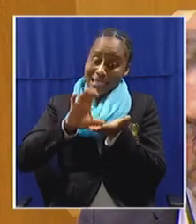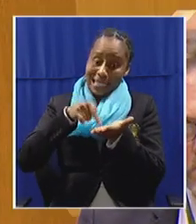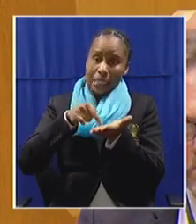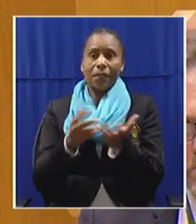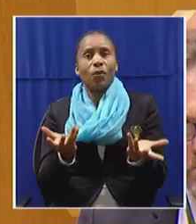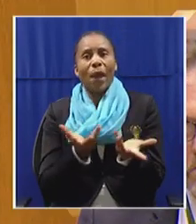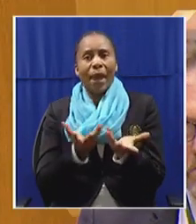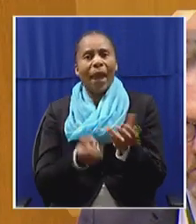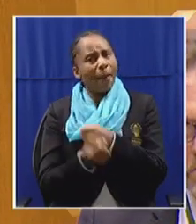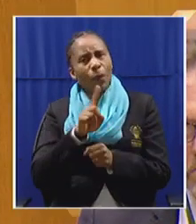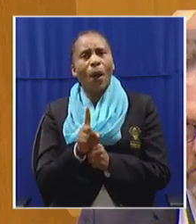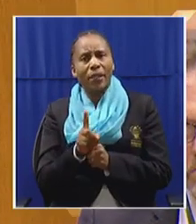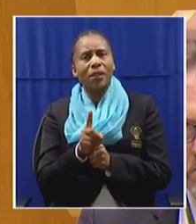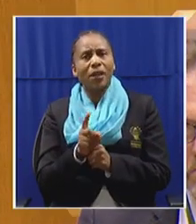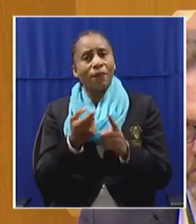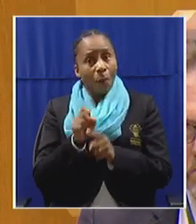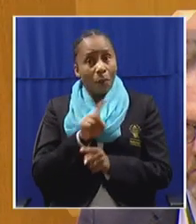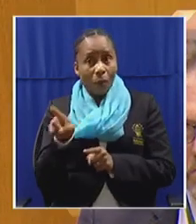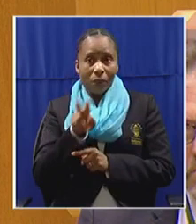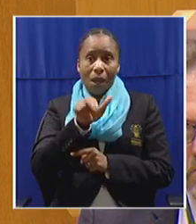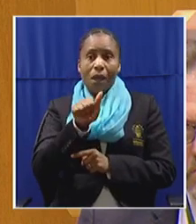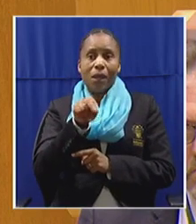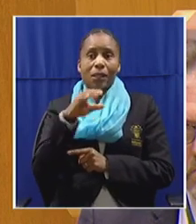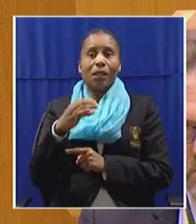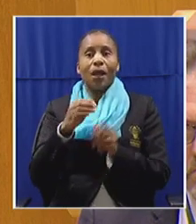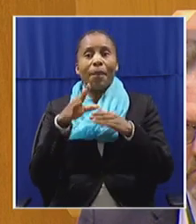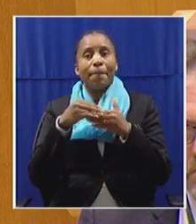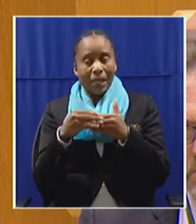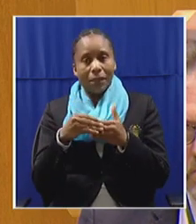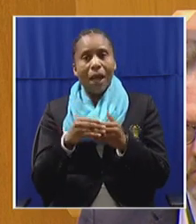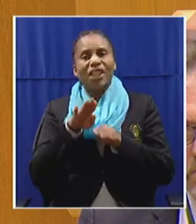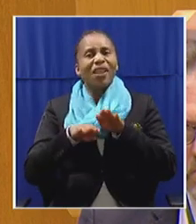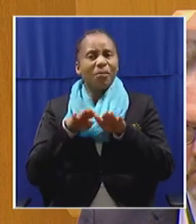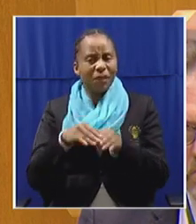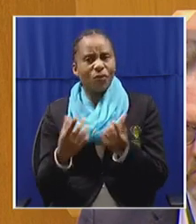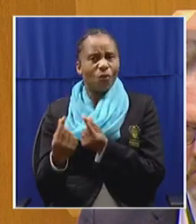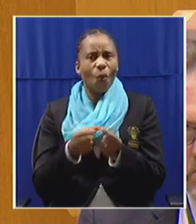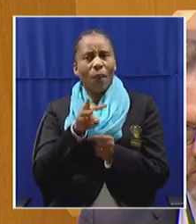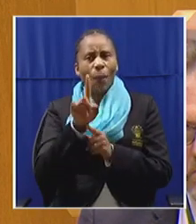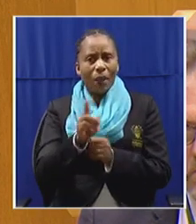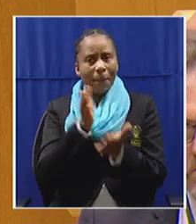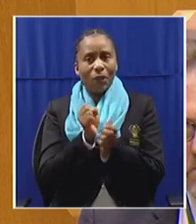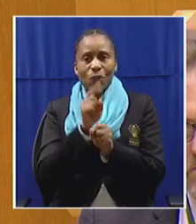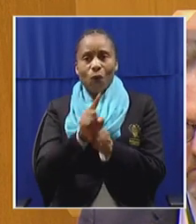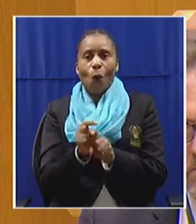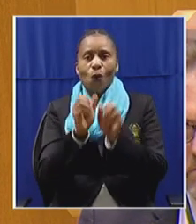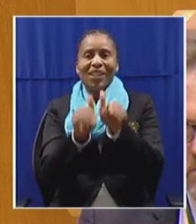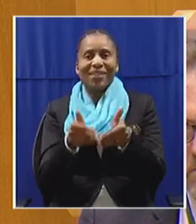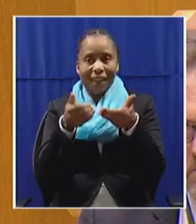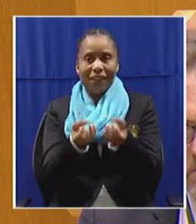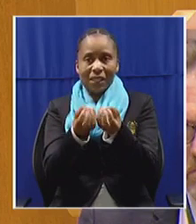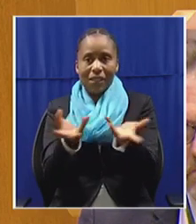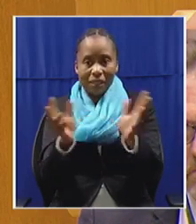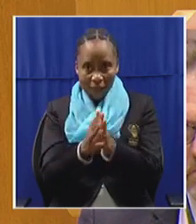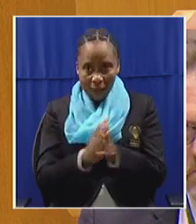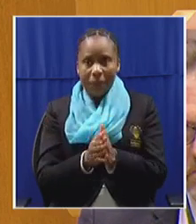off by ANC members, and steps that you're going to take to ensure that these service delivery crises that are there are